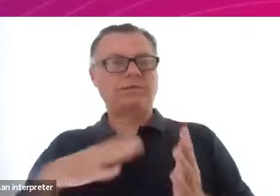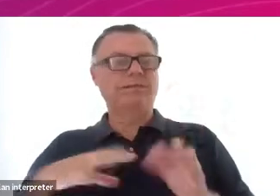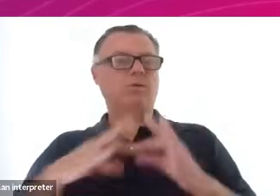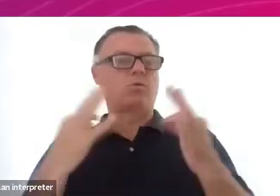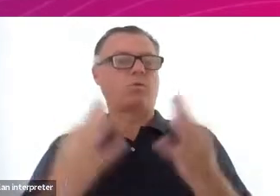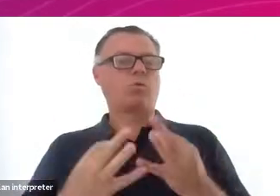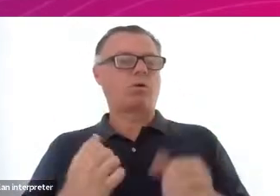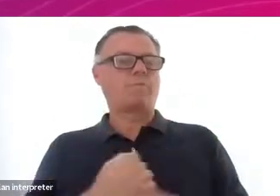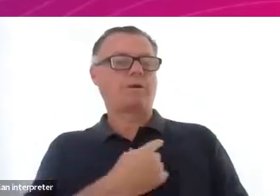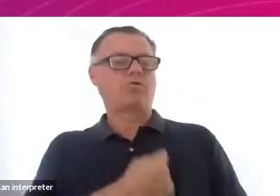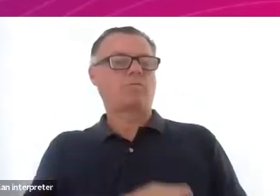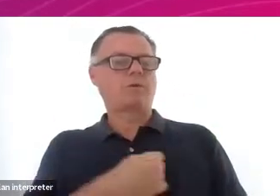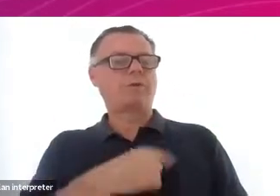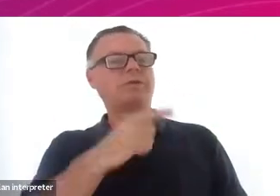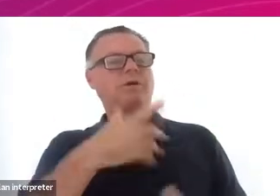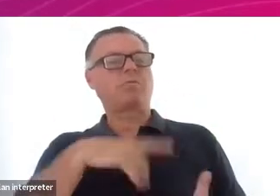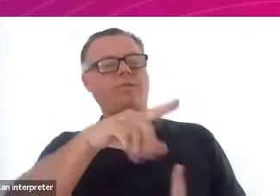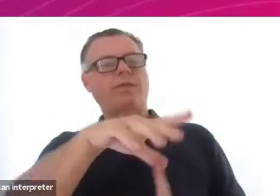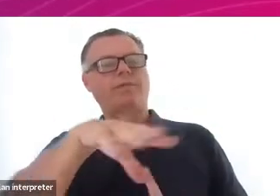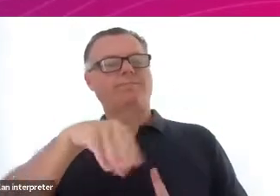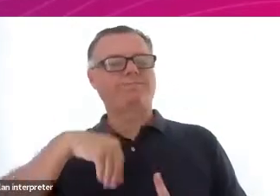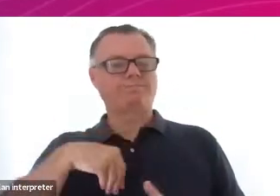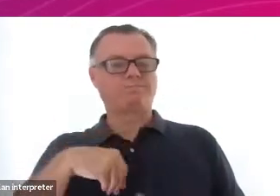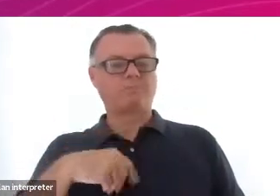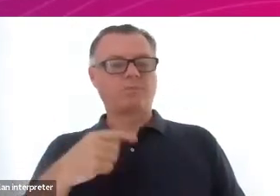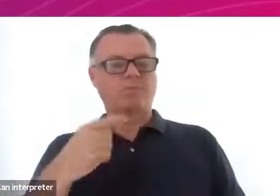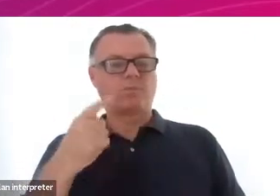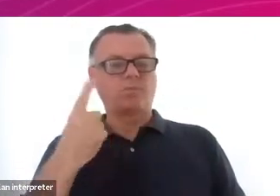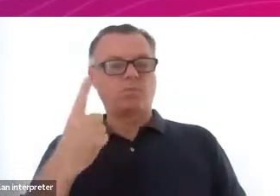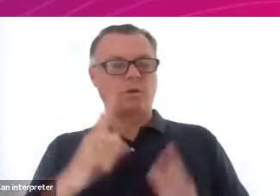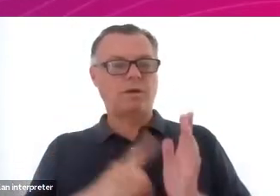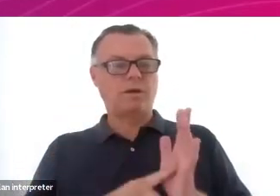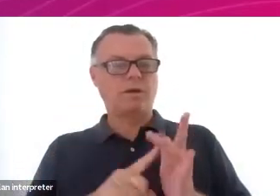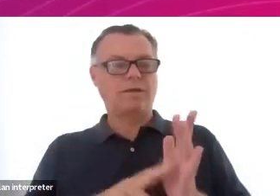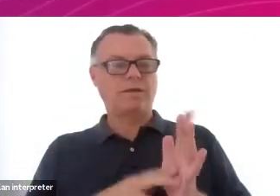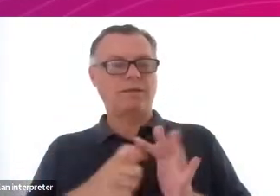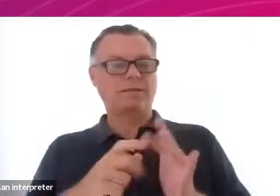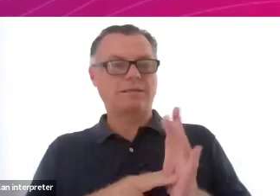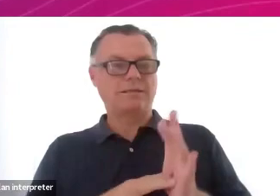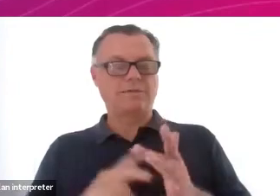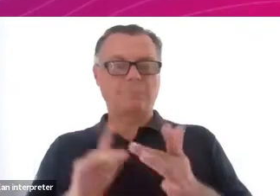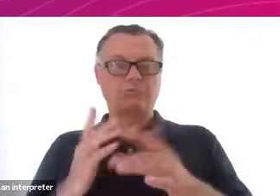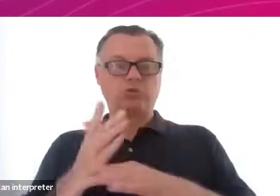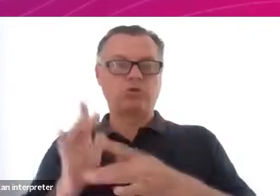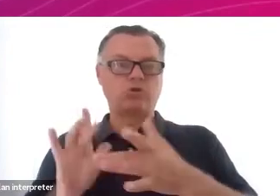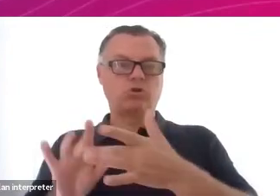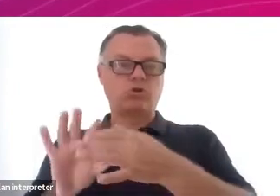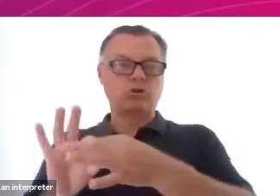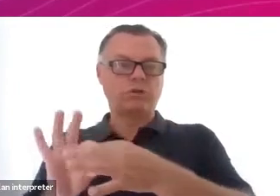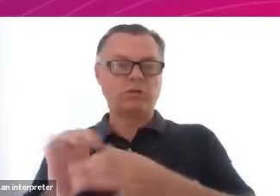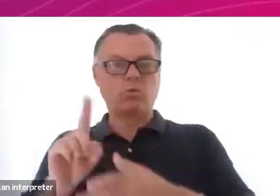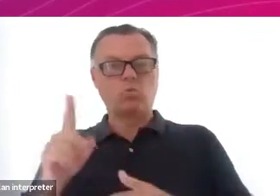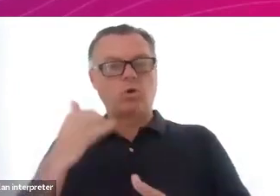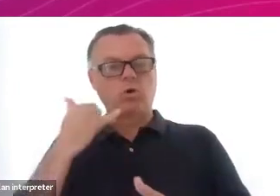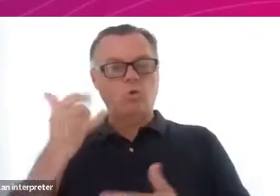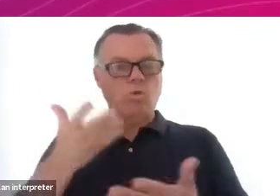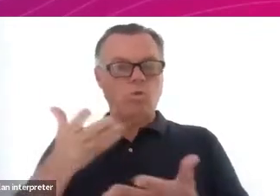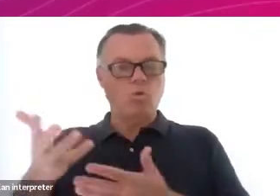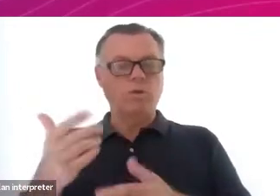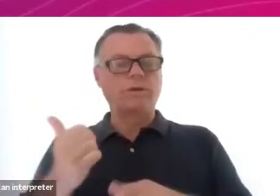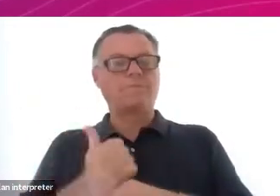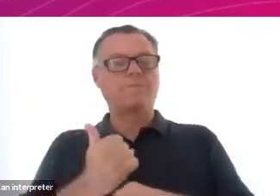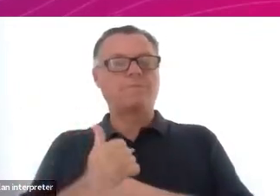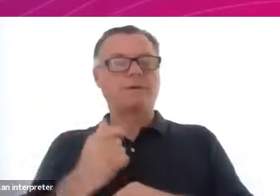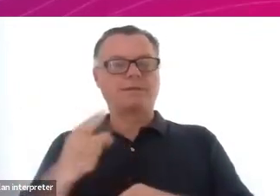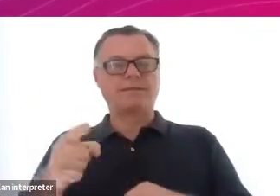of you on the call today. One LinkedIn connection, one phone call can be the difference in these solutions getting to market. So for the next 50 minutes